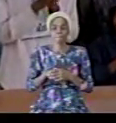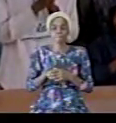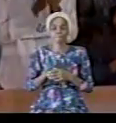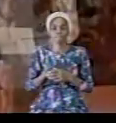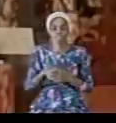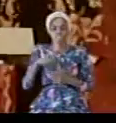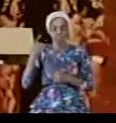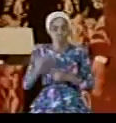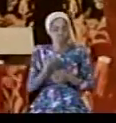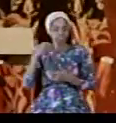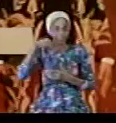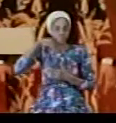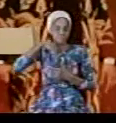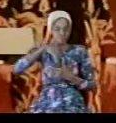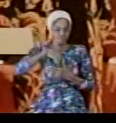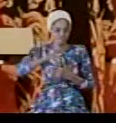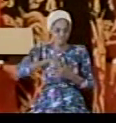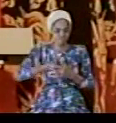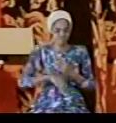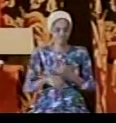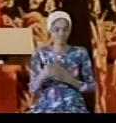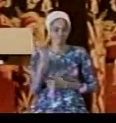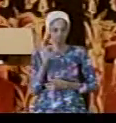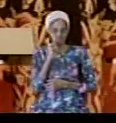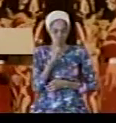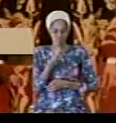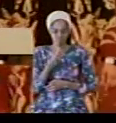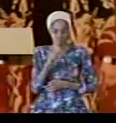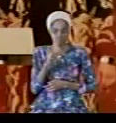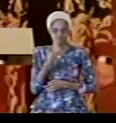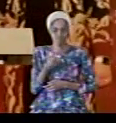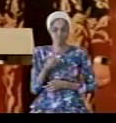From the inside of you.